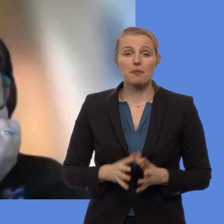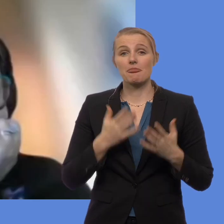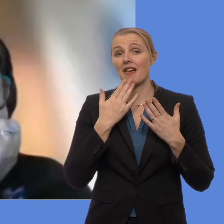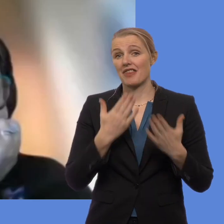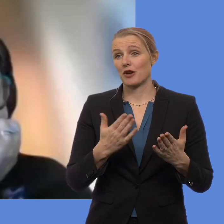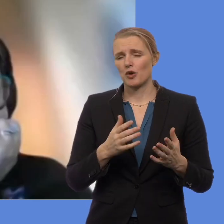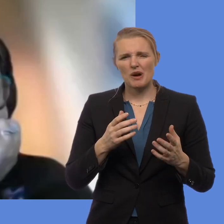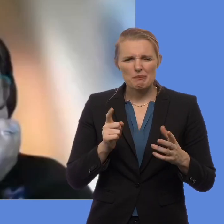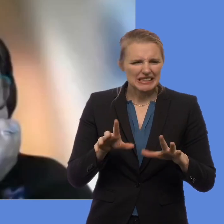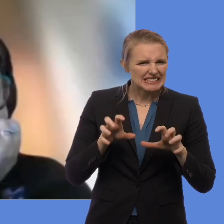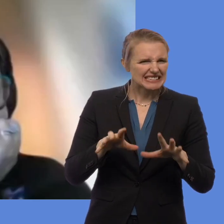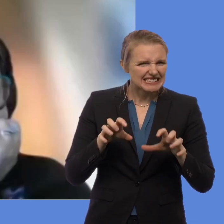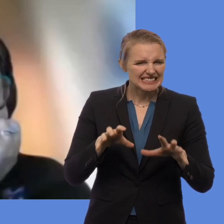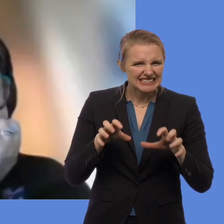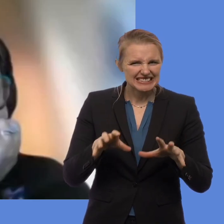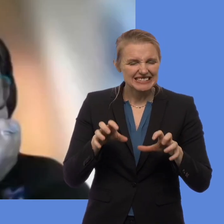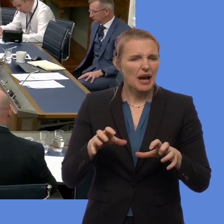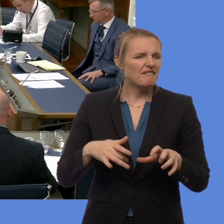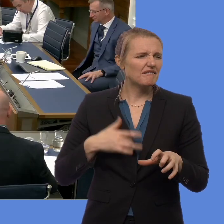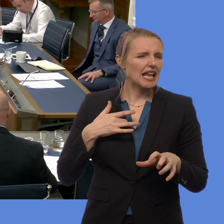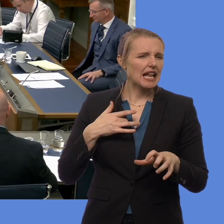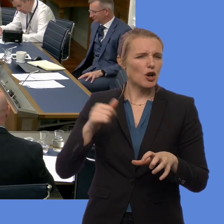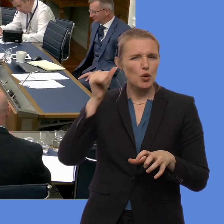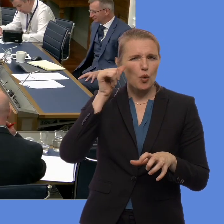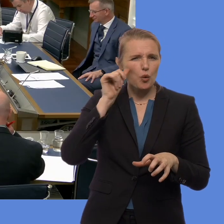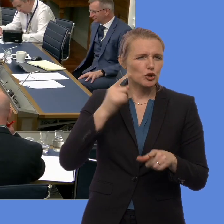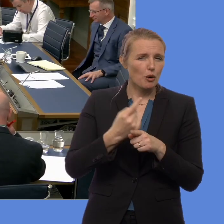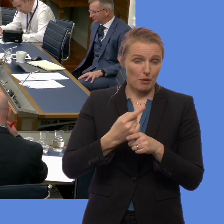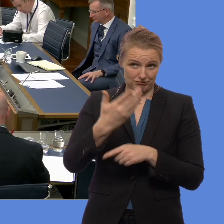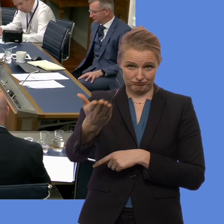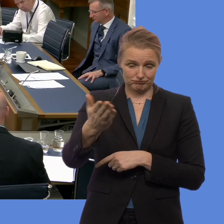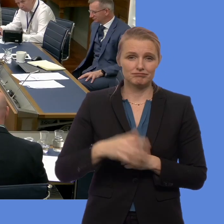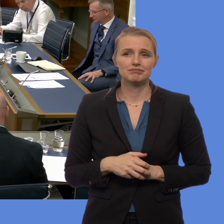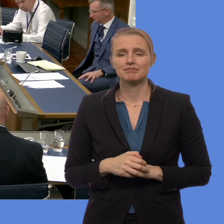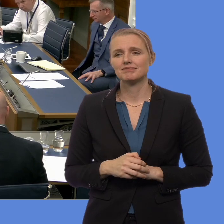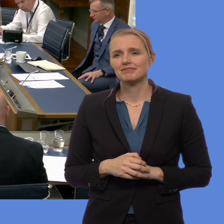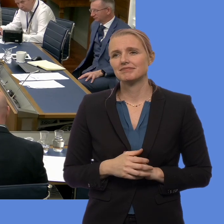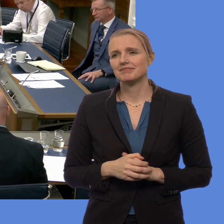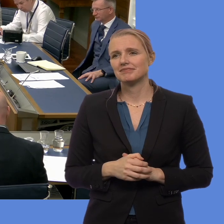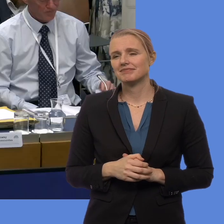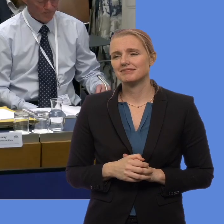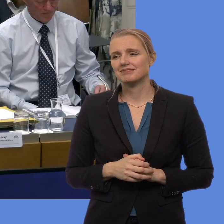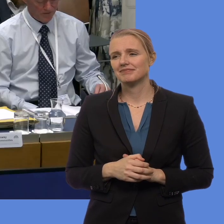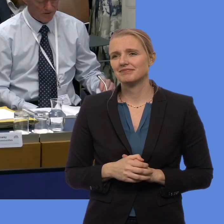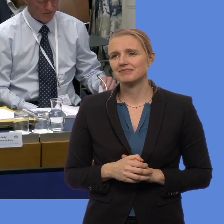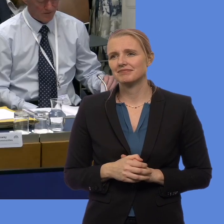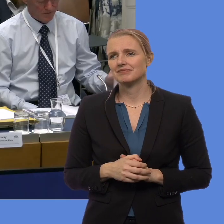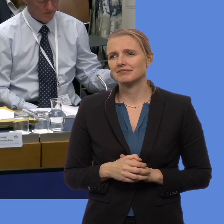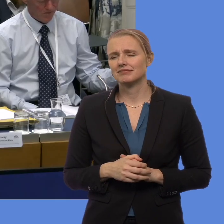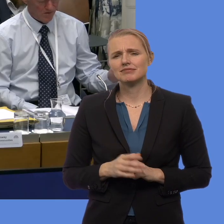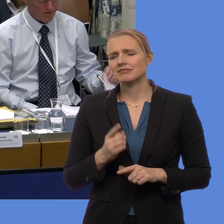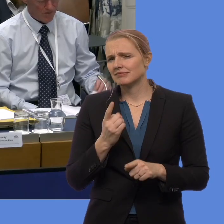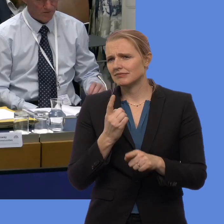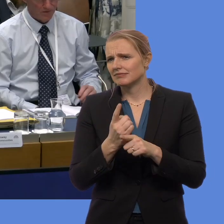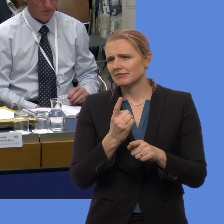Thank you. You were breaking up quite badly there, Sean, but we got the full sense of it, I do believe, and I'll go back to Ian. So thank you, Ian. Yes, I think for what I heard